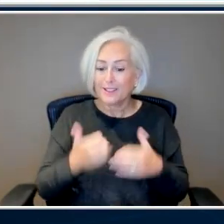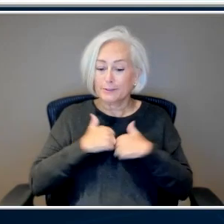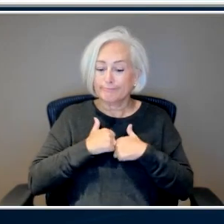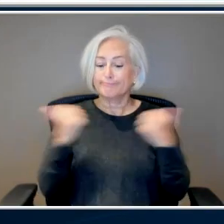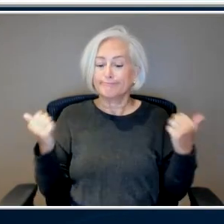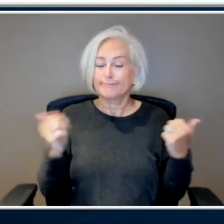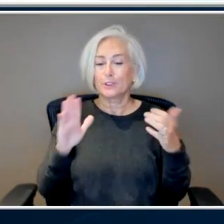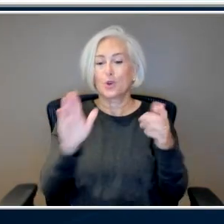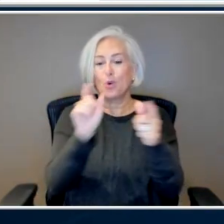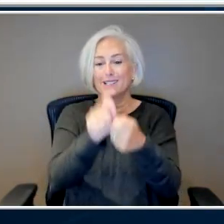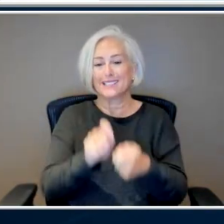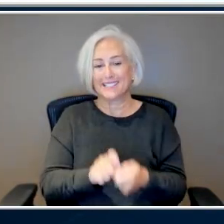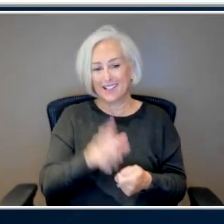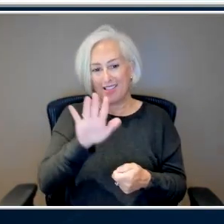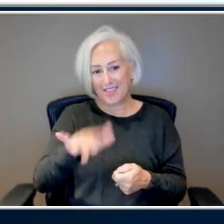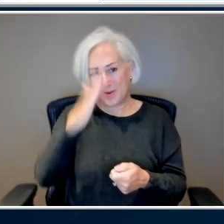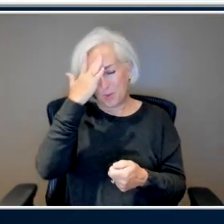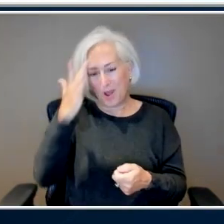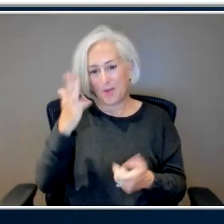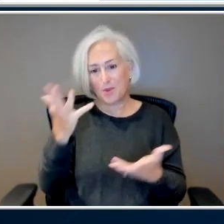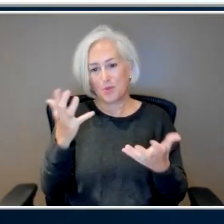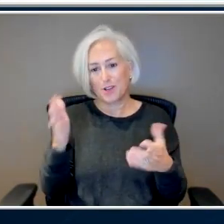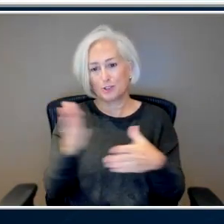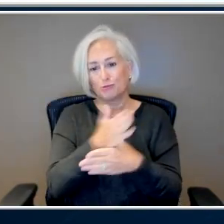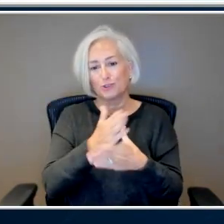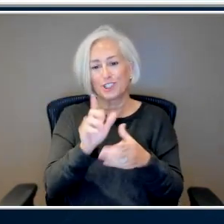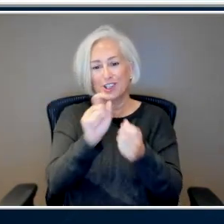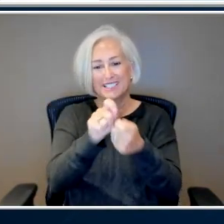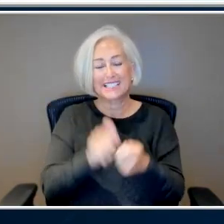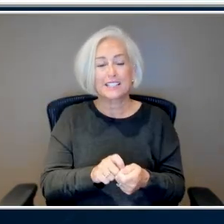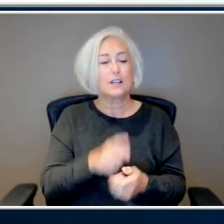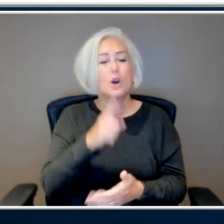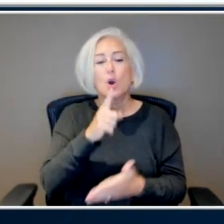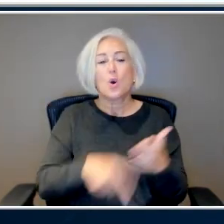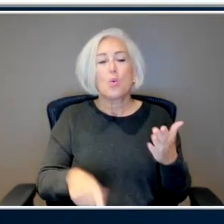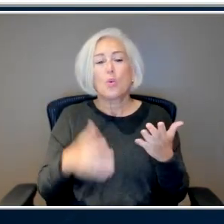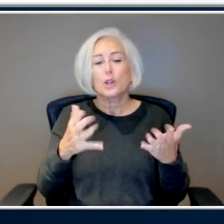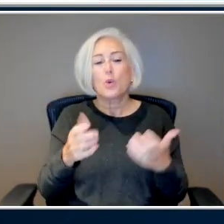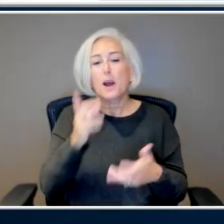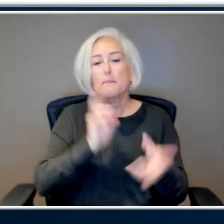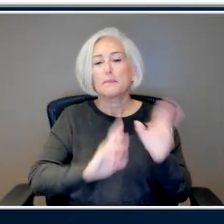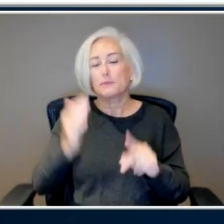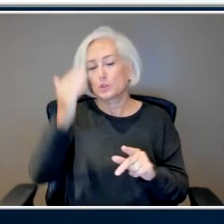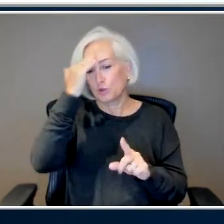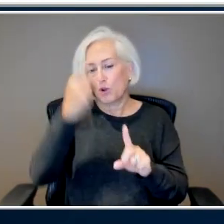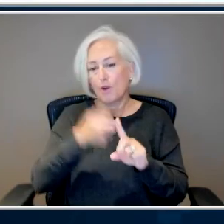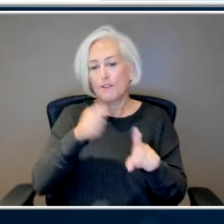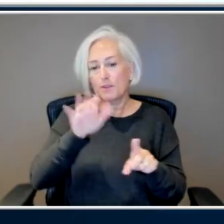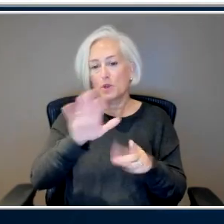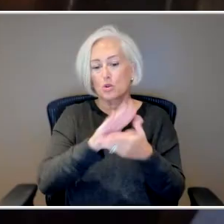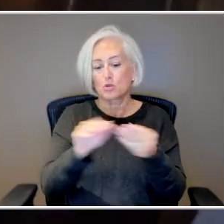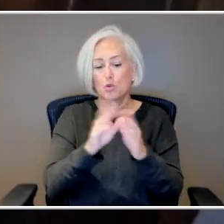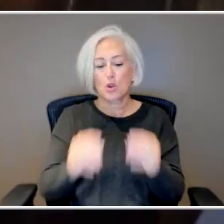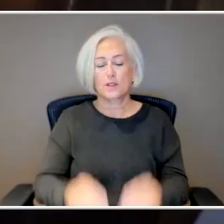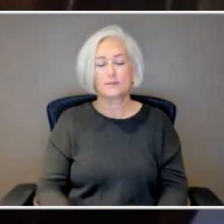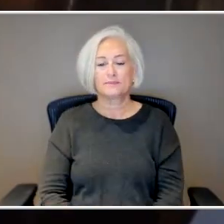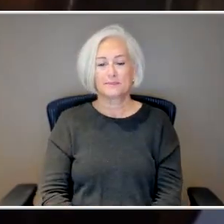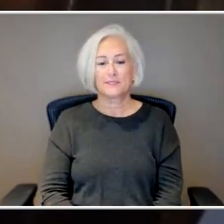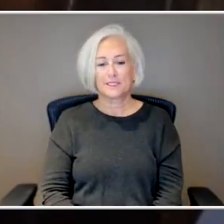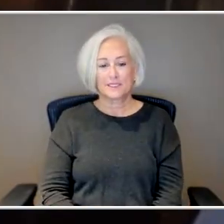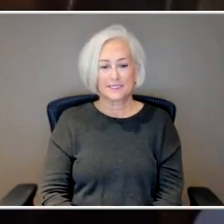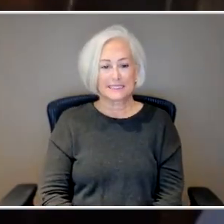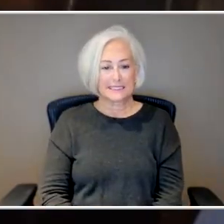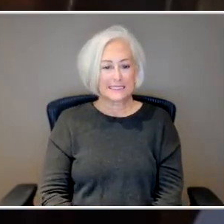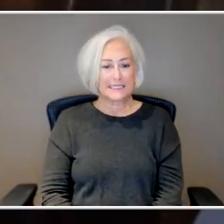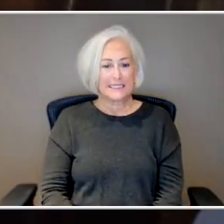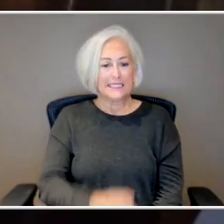wanted to talk about this, so people feel comfortable coming forward. What do you want people to take away from your story mainly? I would